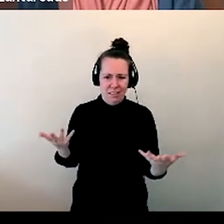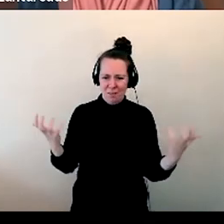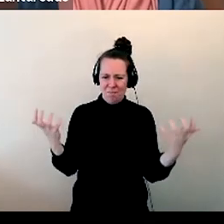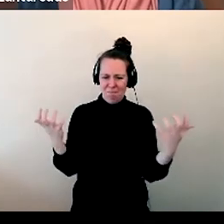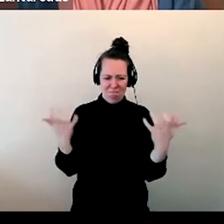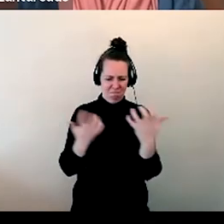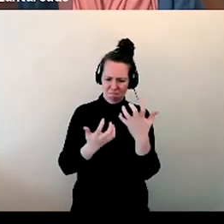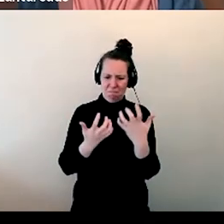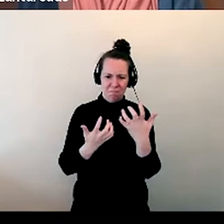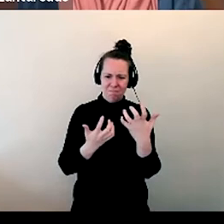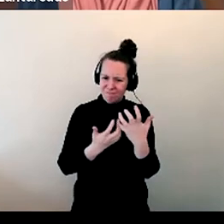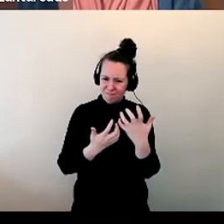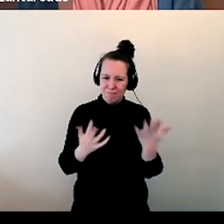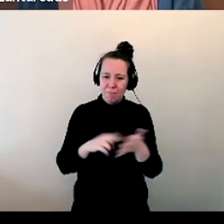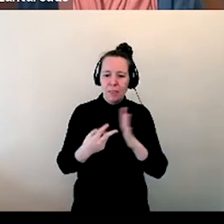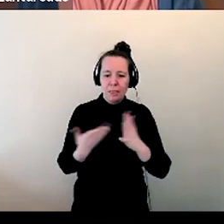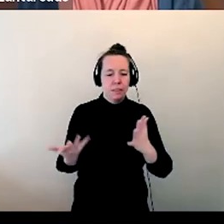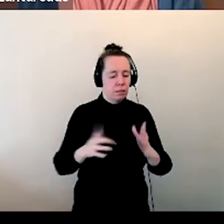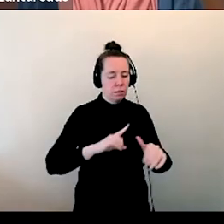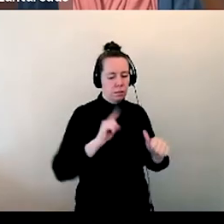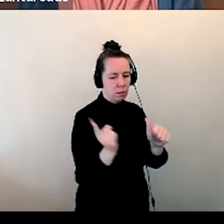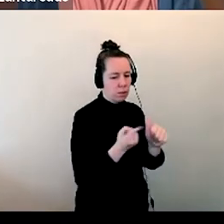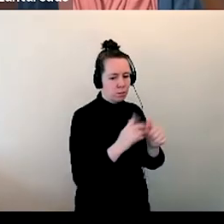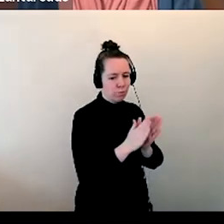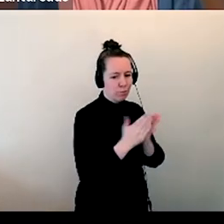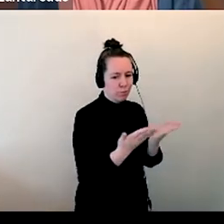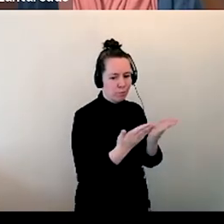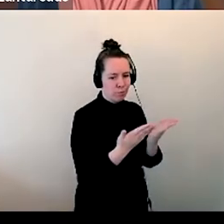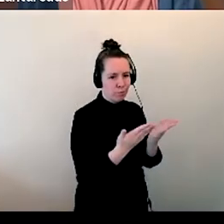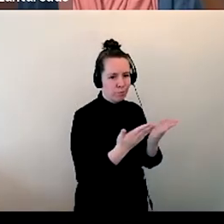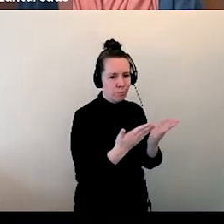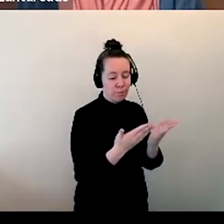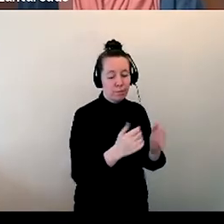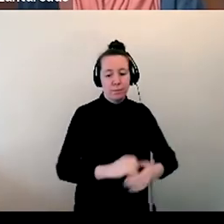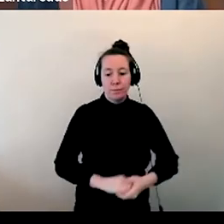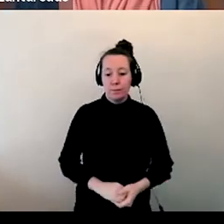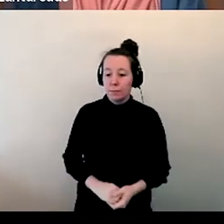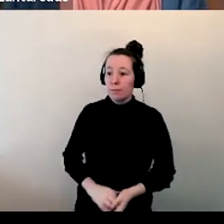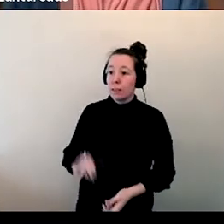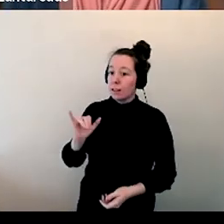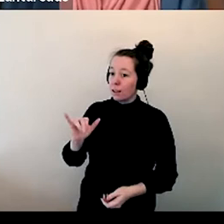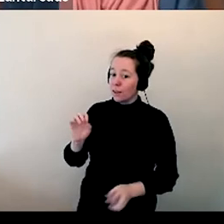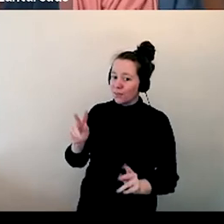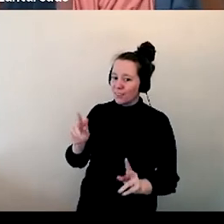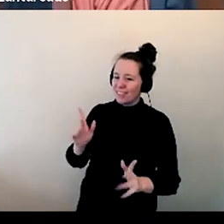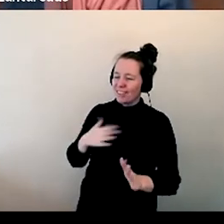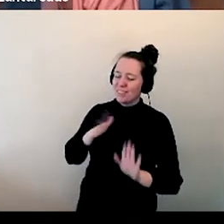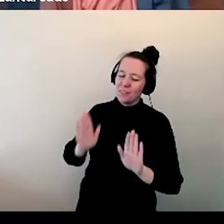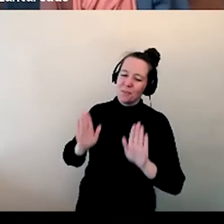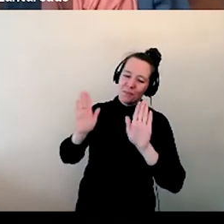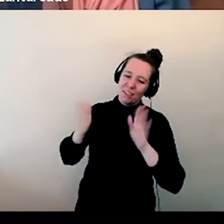book. Okay. That is wonderful. I wanted to learn about